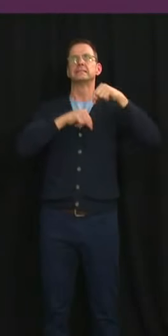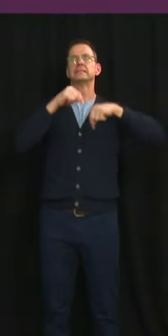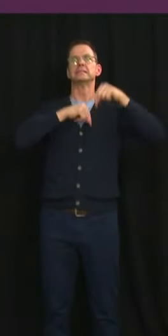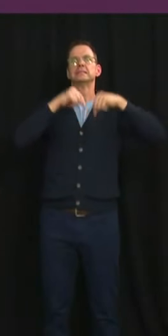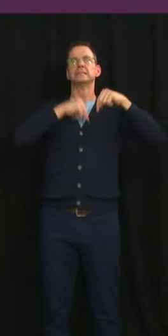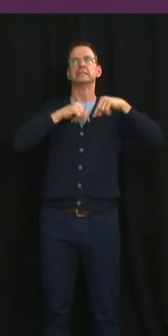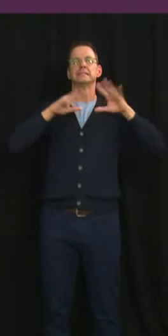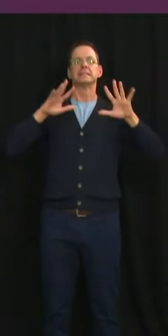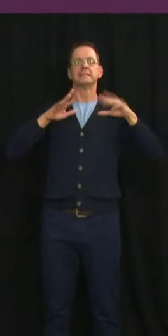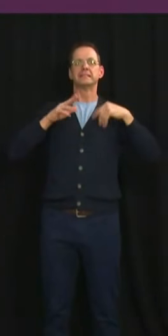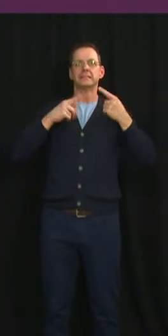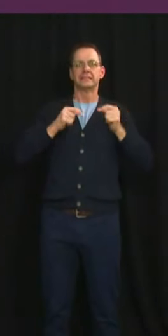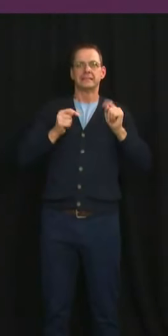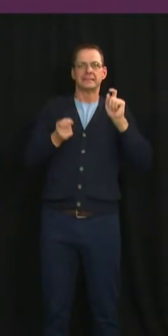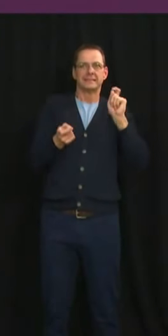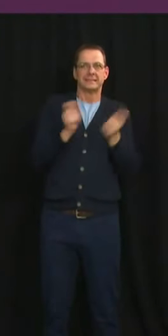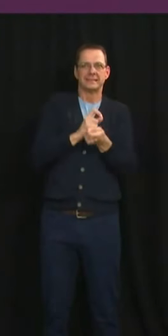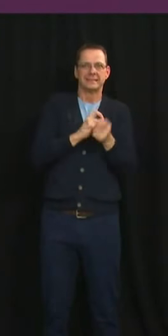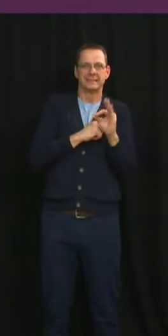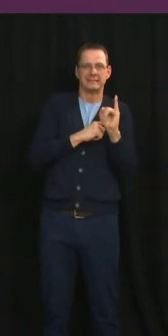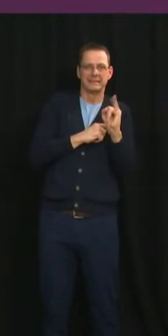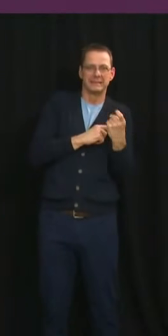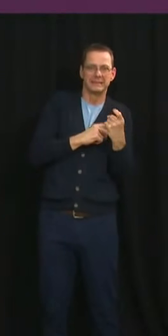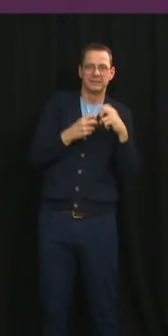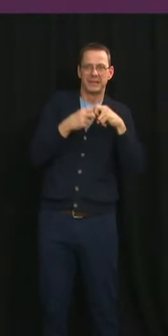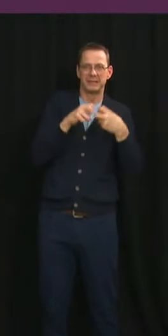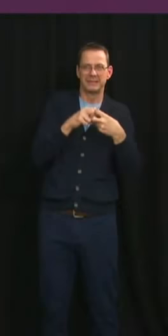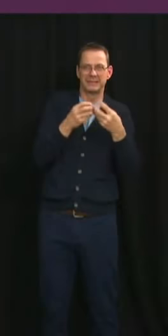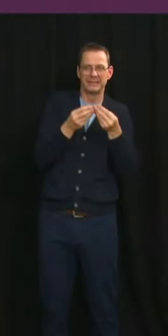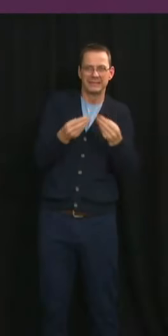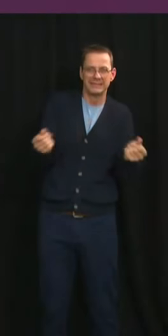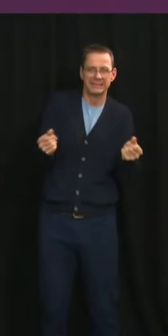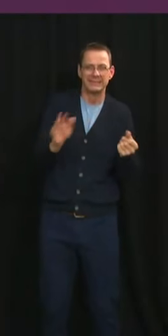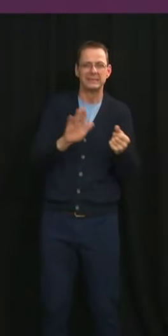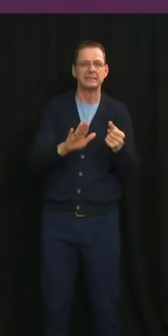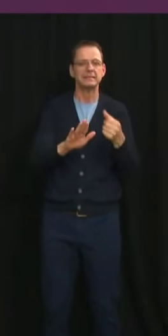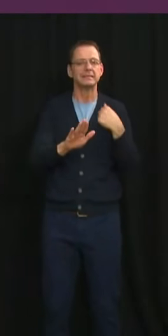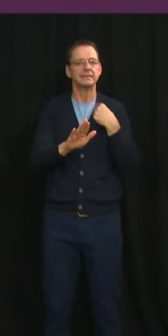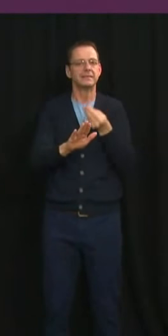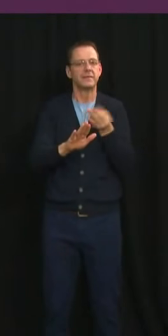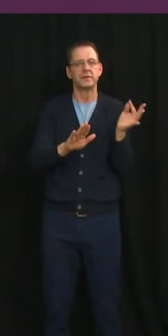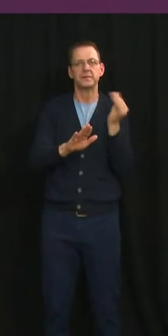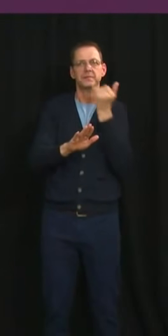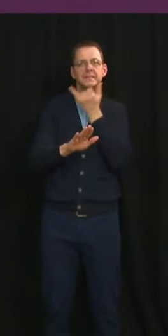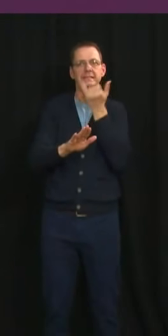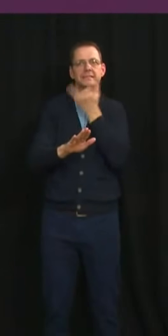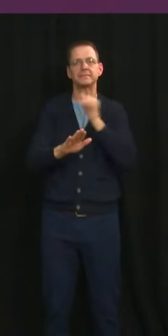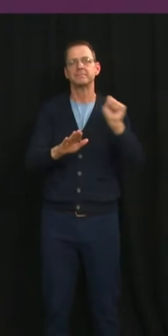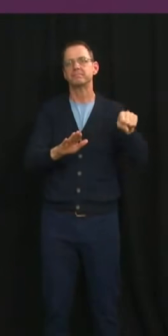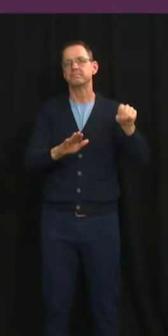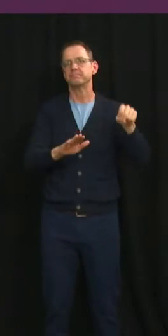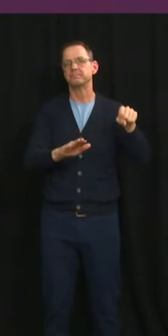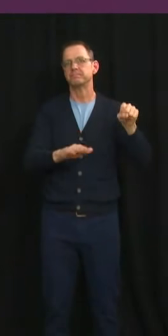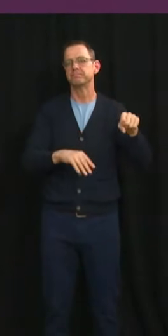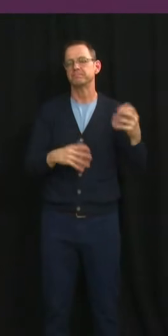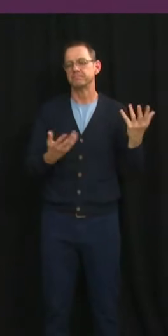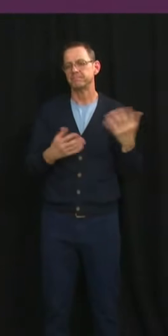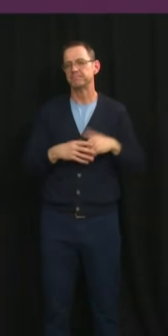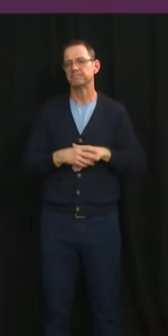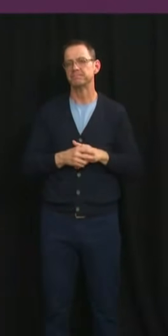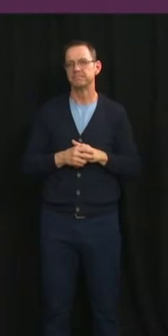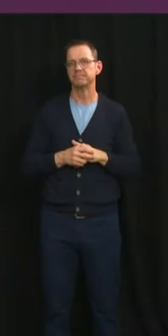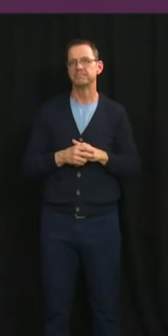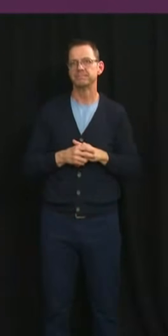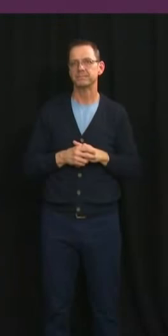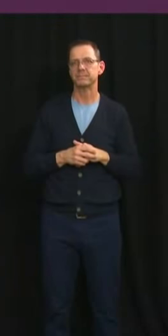I get it. I said when we started with the path forward that one of the reasons we wanted to be very gradual about